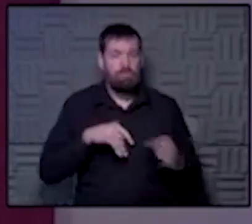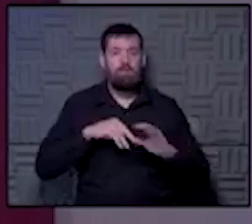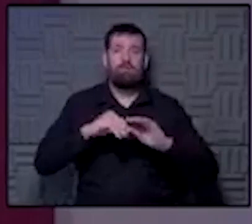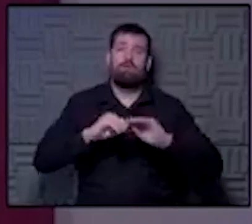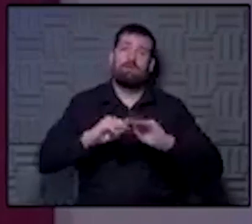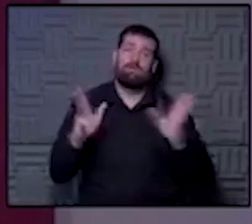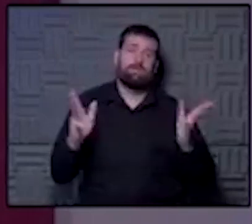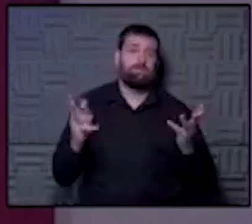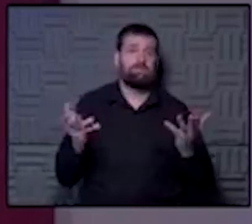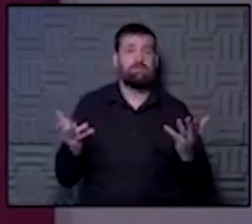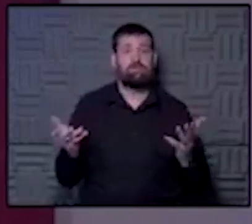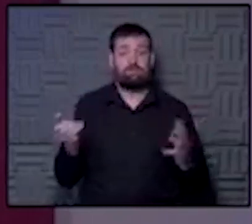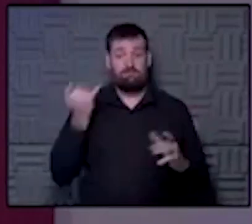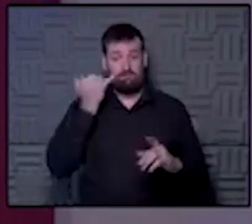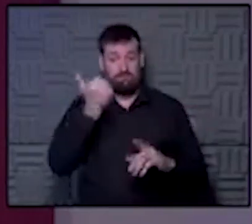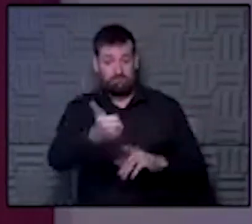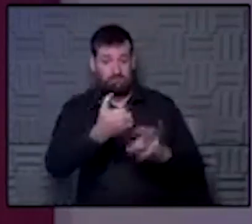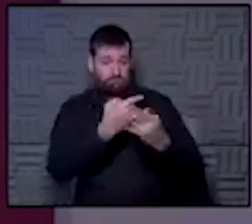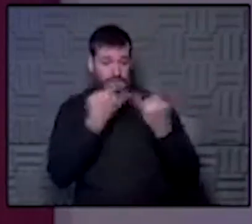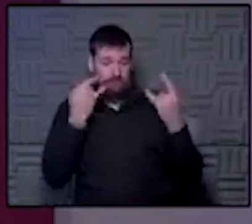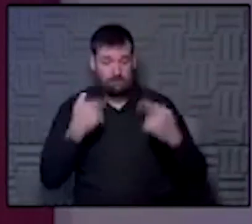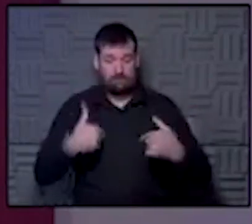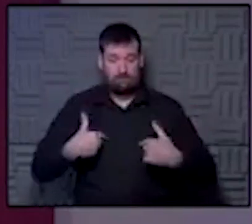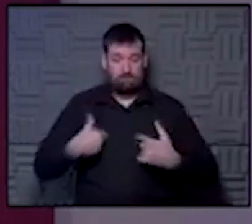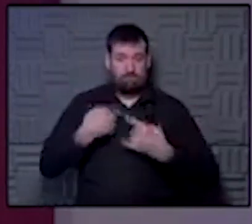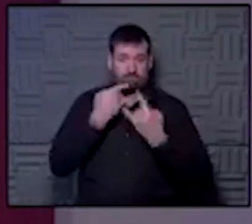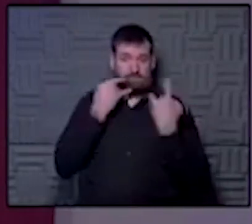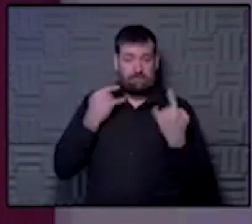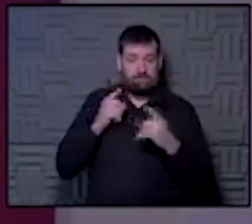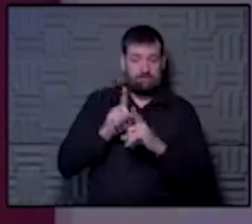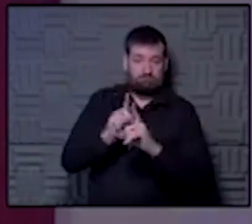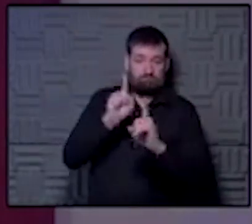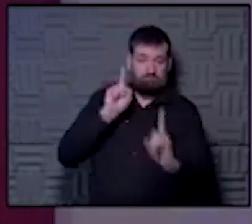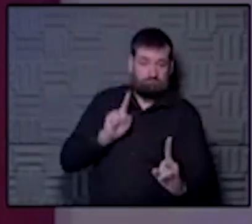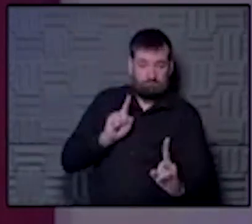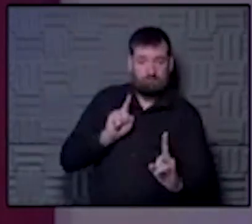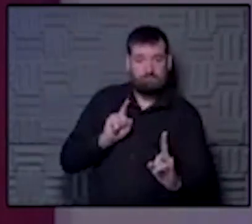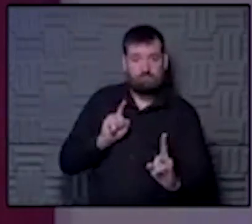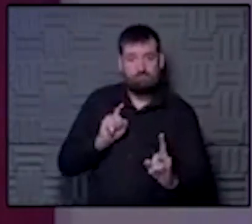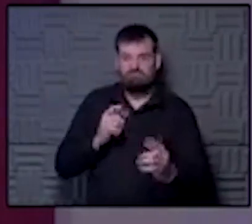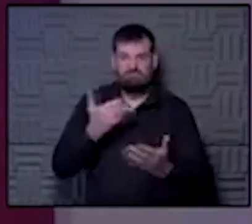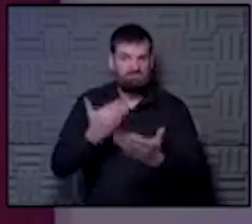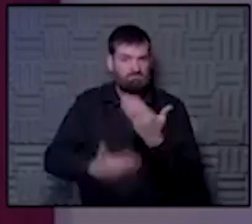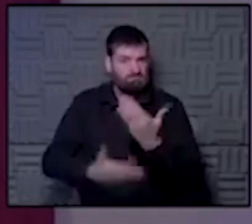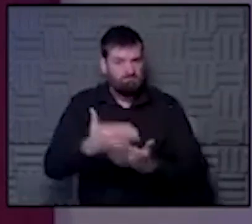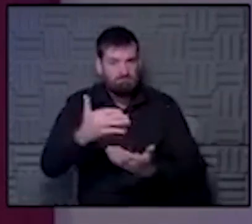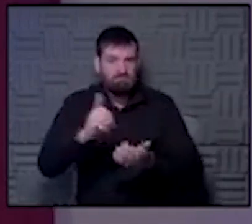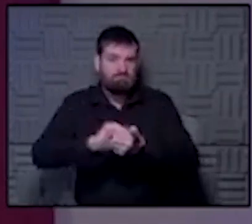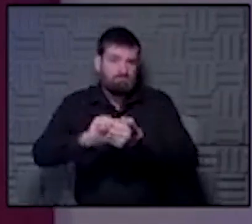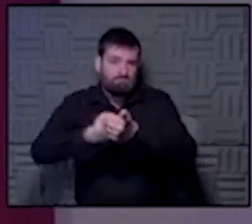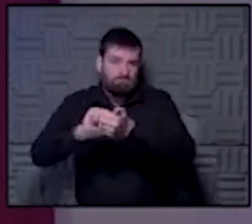Obviously, if they're in a mask and you're in a mask and you're maintaining that social distance, you're always using